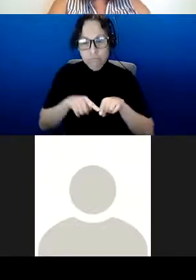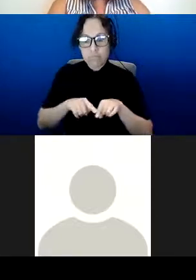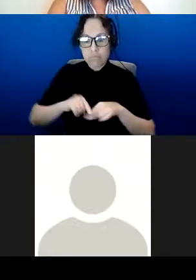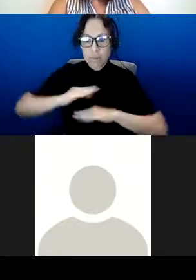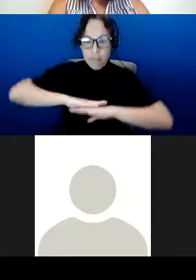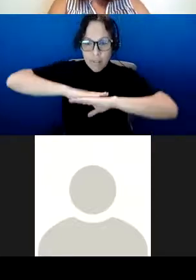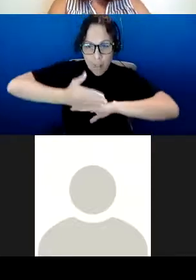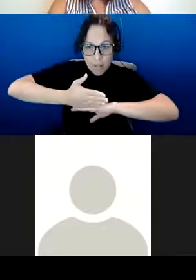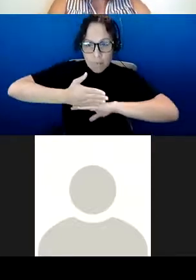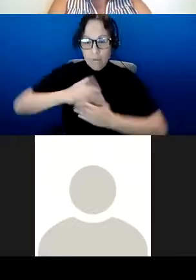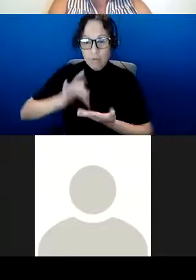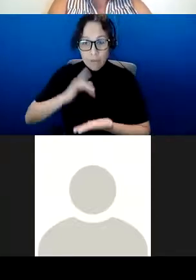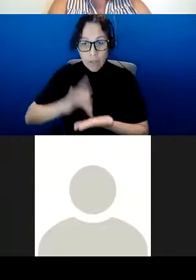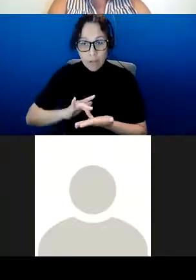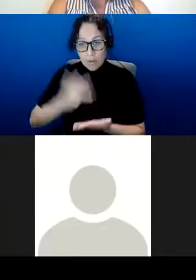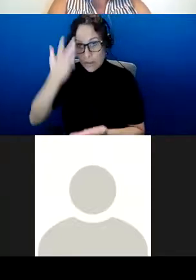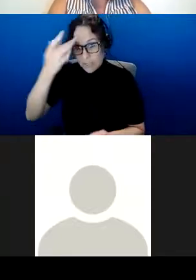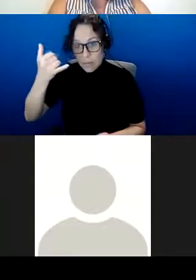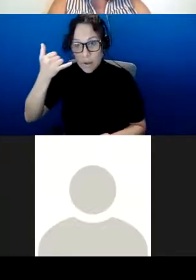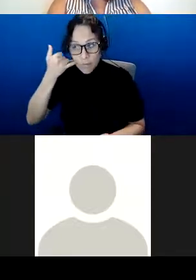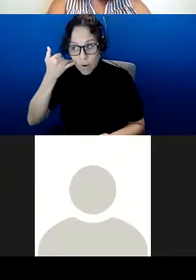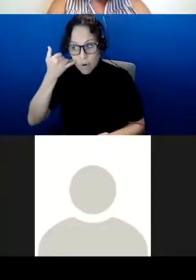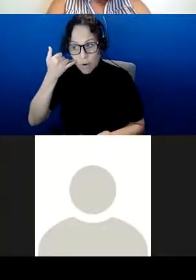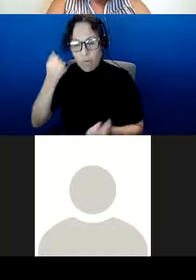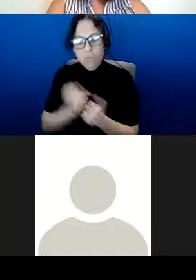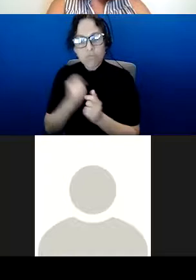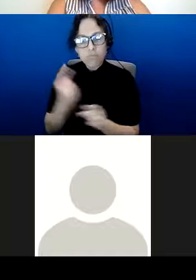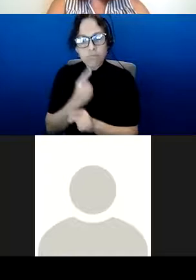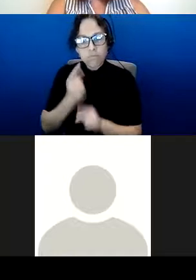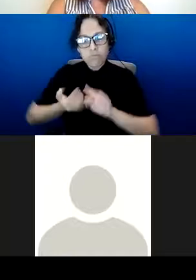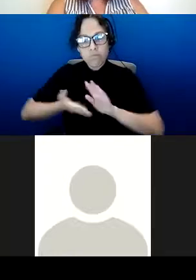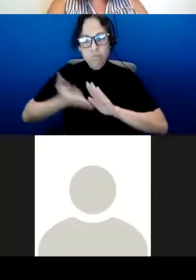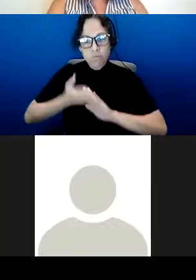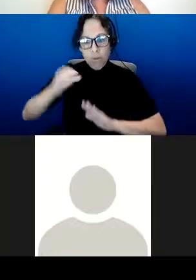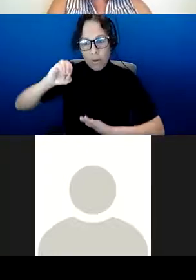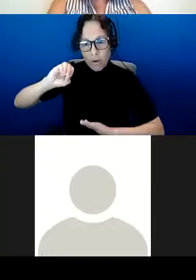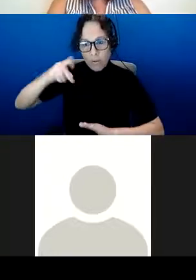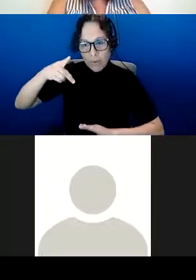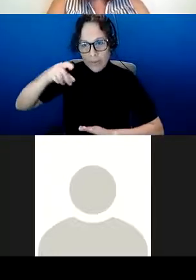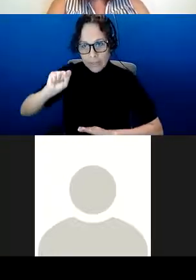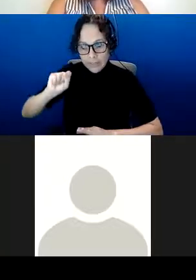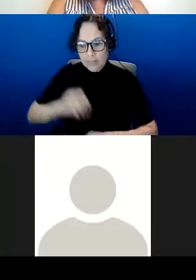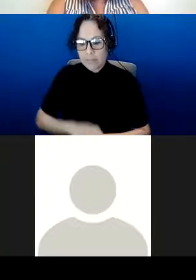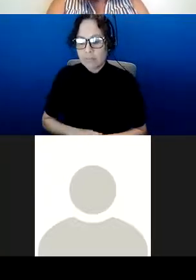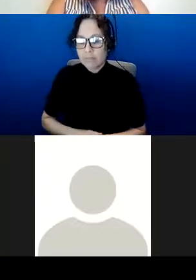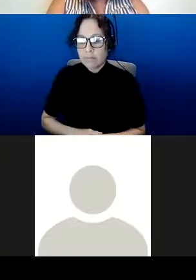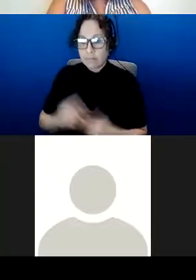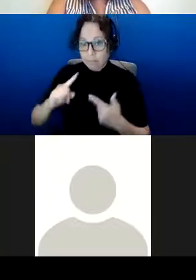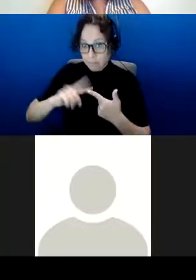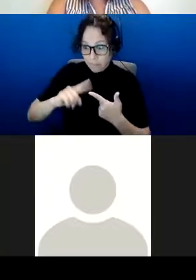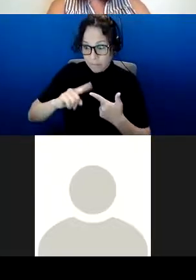tablet, smartphone with a current operating system as well. Number 2,